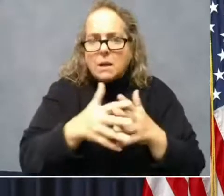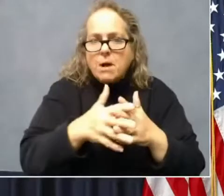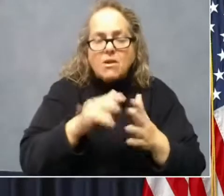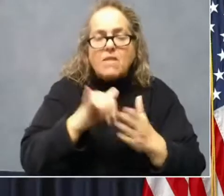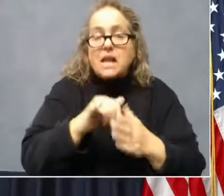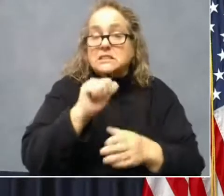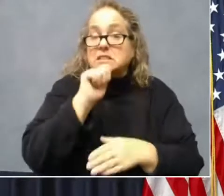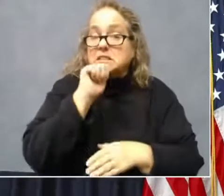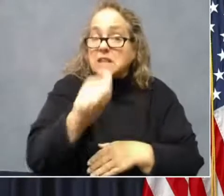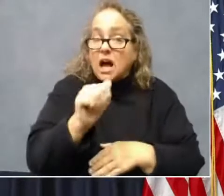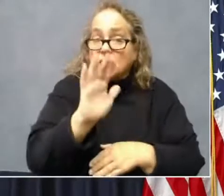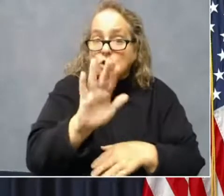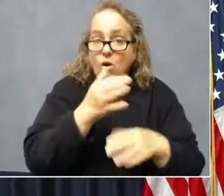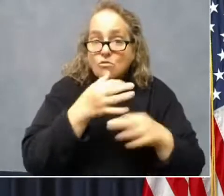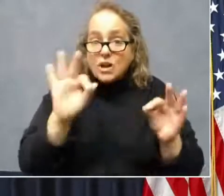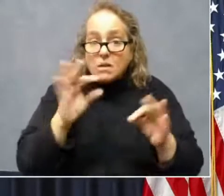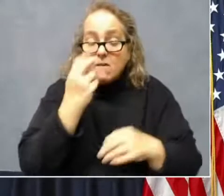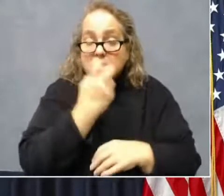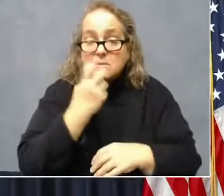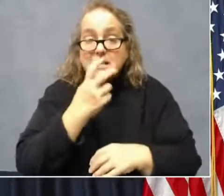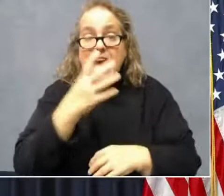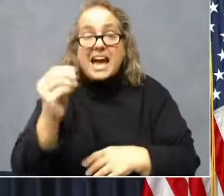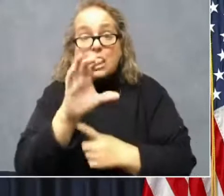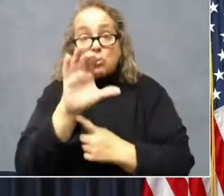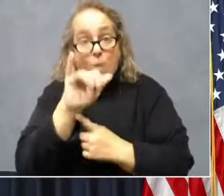in many cases, it's criminal.